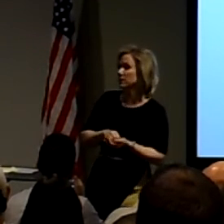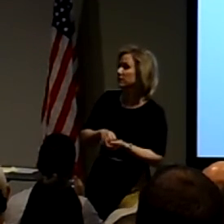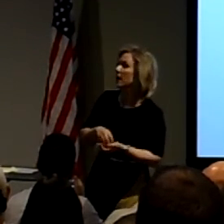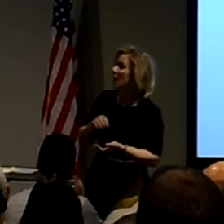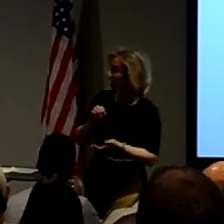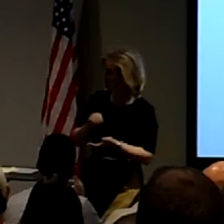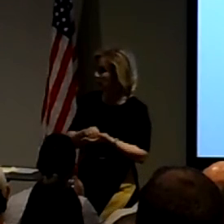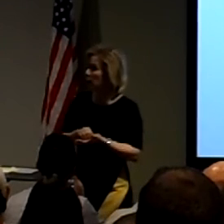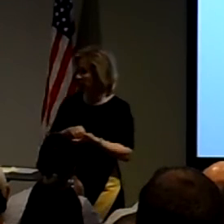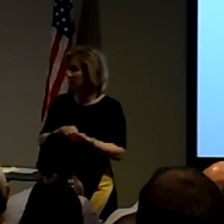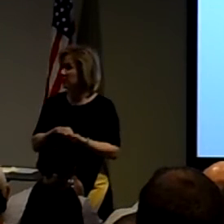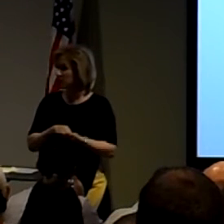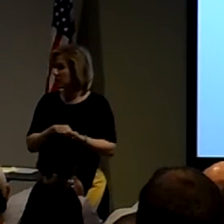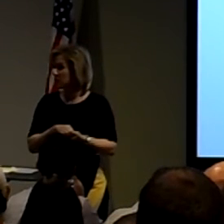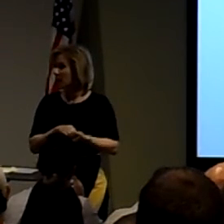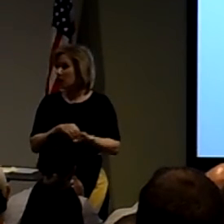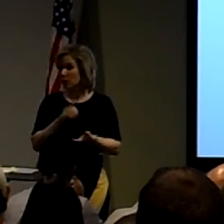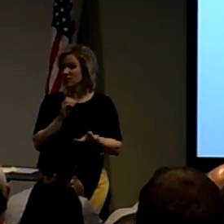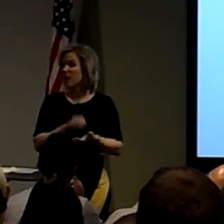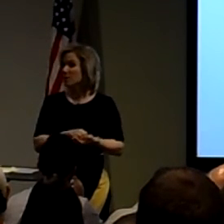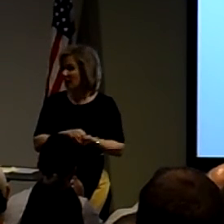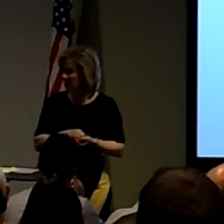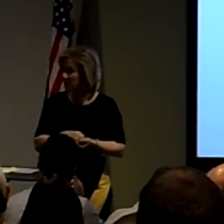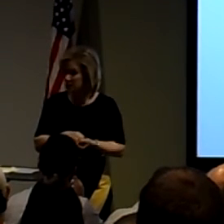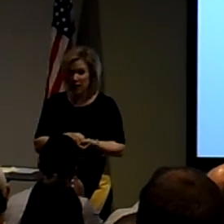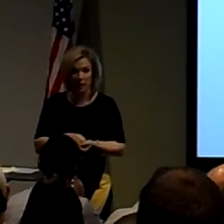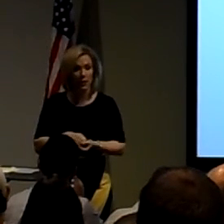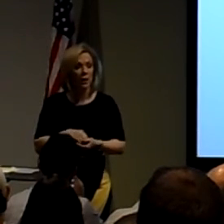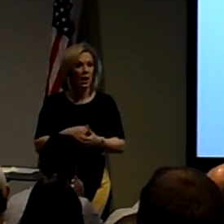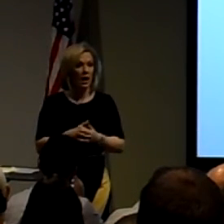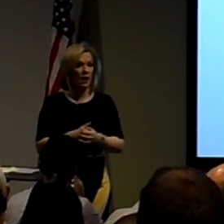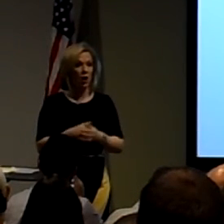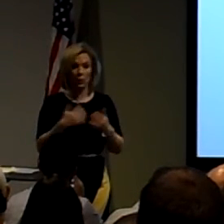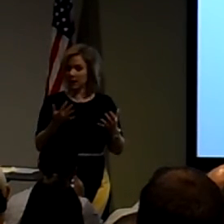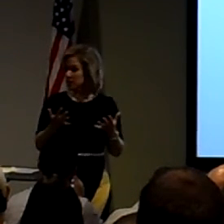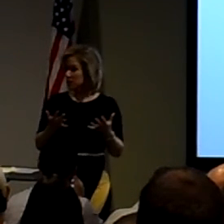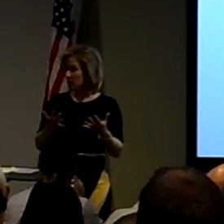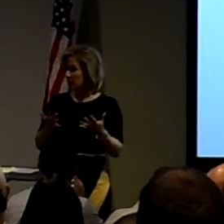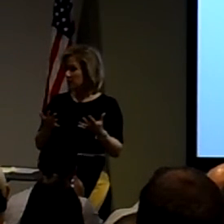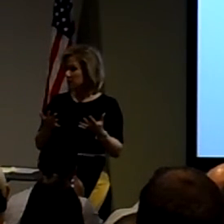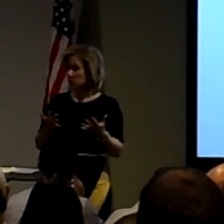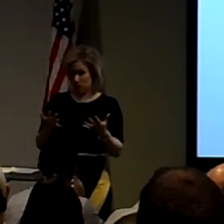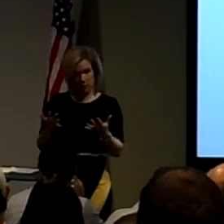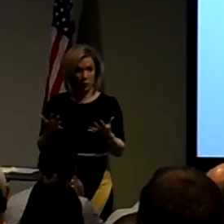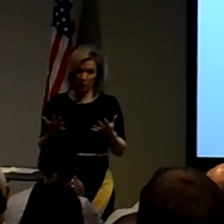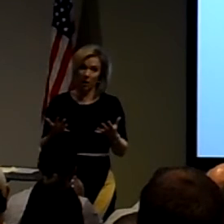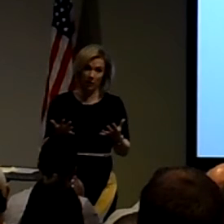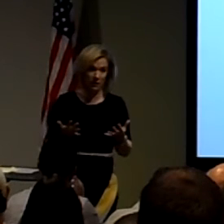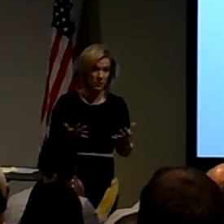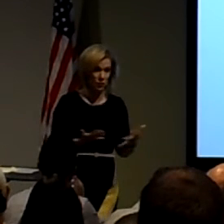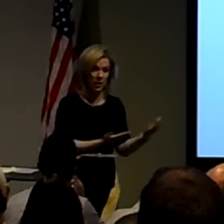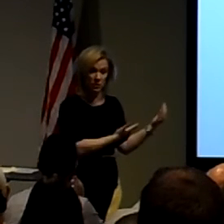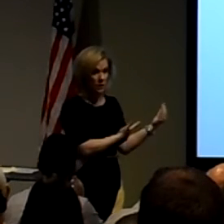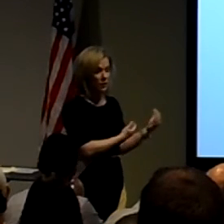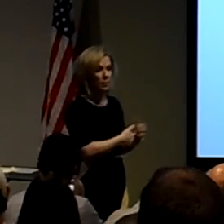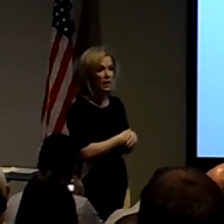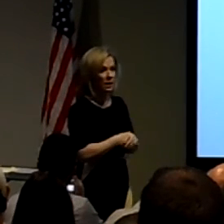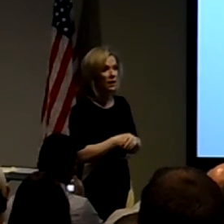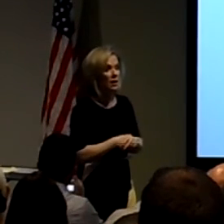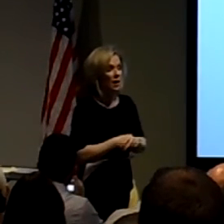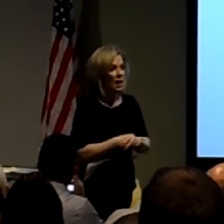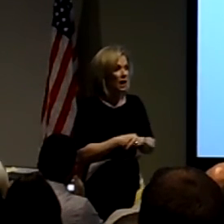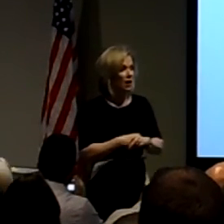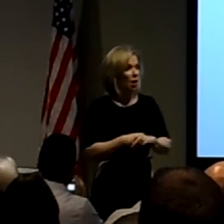that we are effective and we are efficient. We are dominating this game. Are we constrained? We are constrained. You